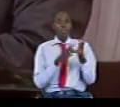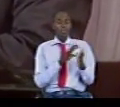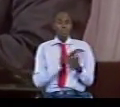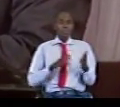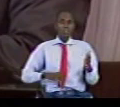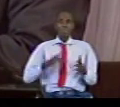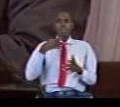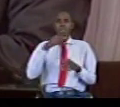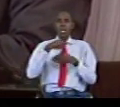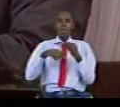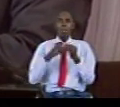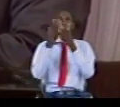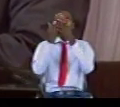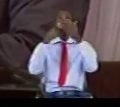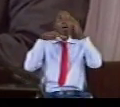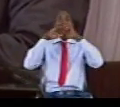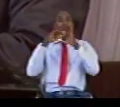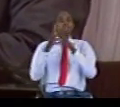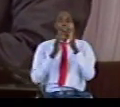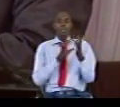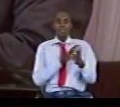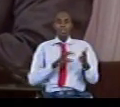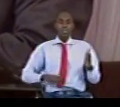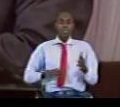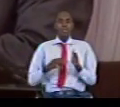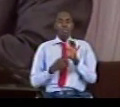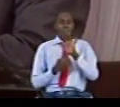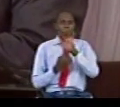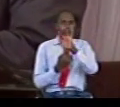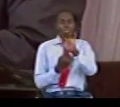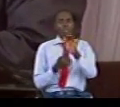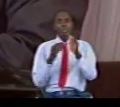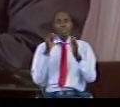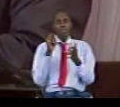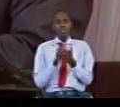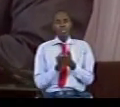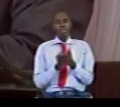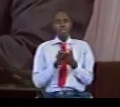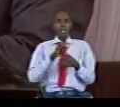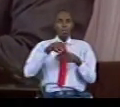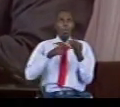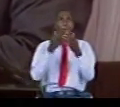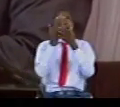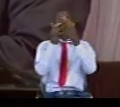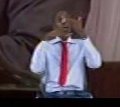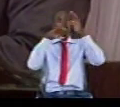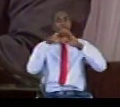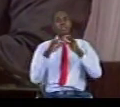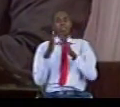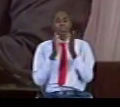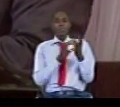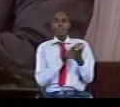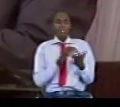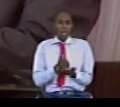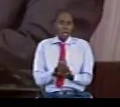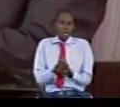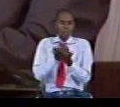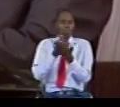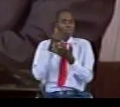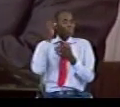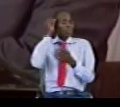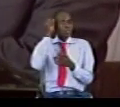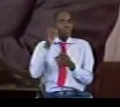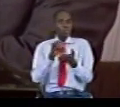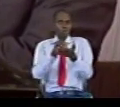heaven, and Jesus Christ making a revelation about heaven, and Jesus Christ helping his own disciples to understand if there's